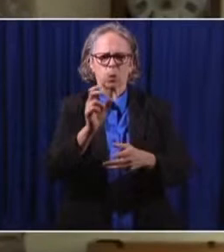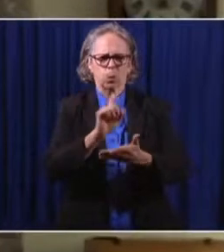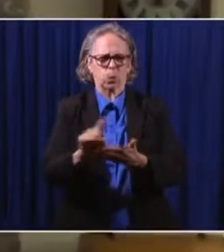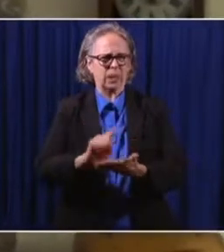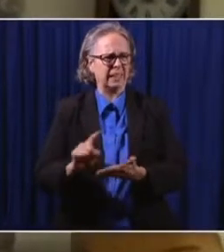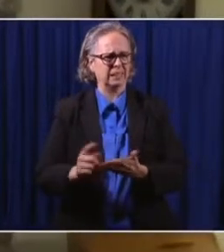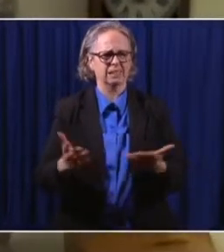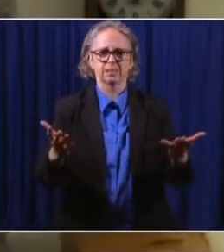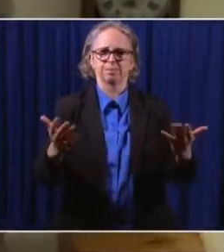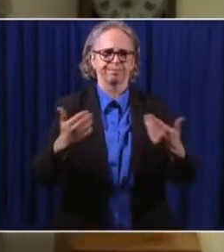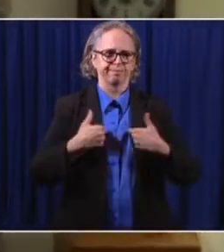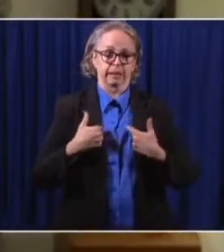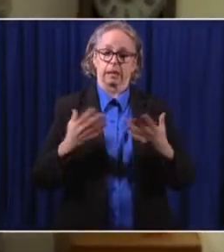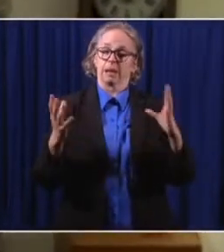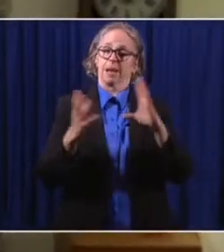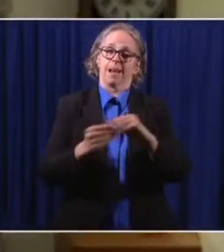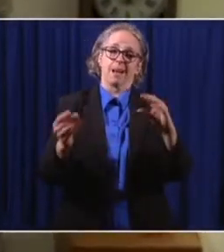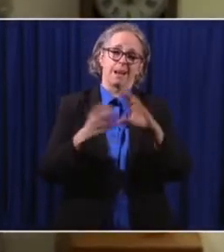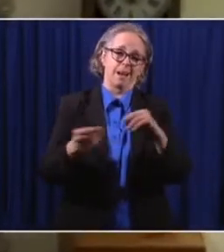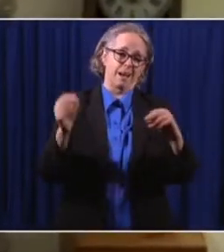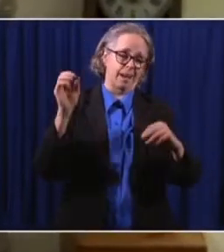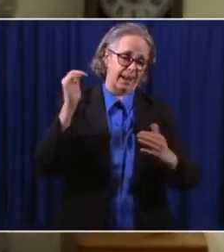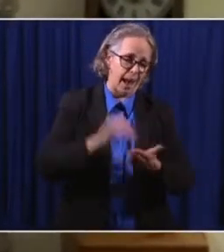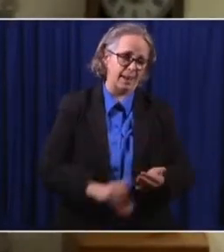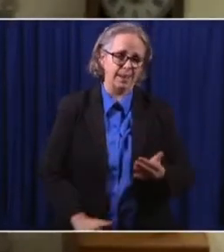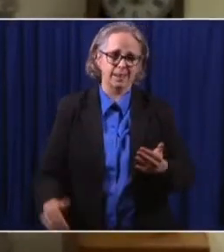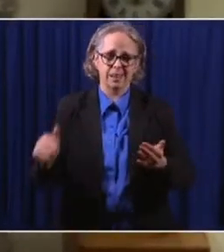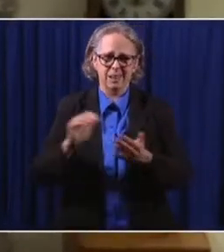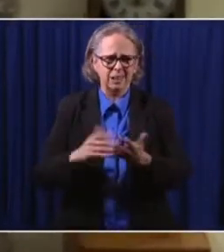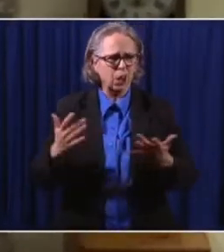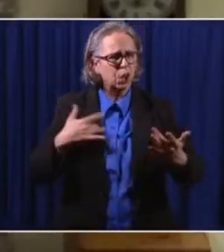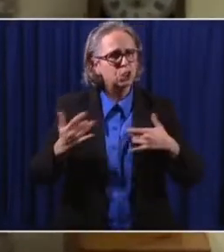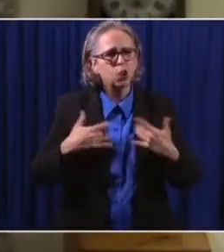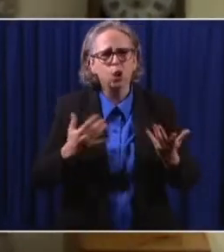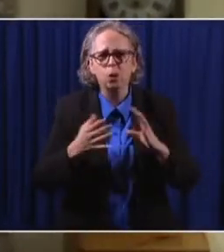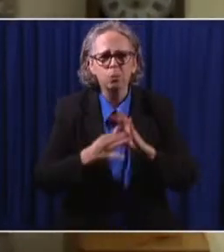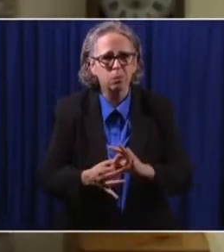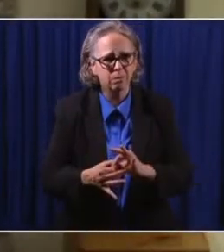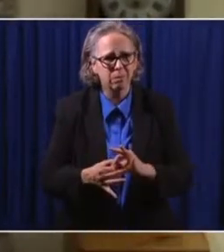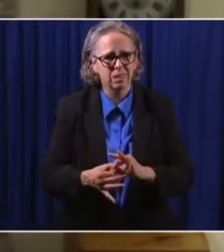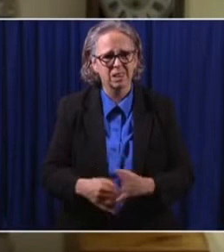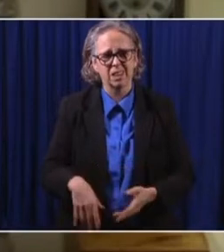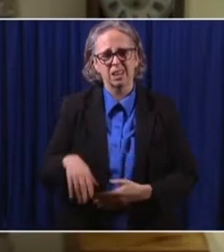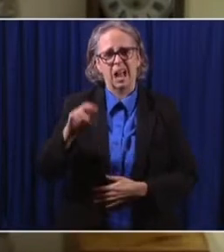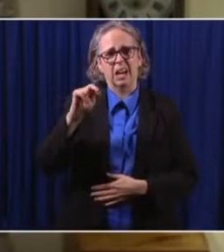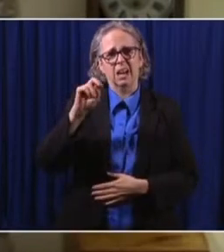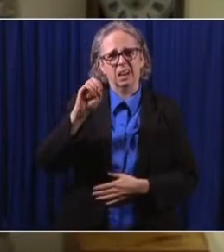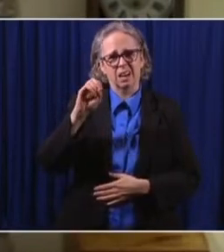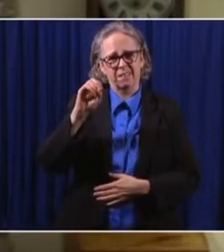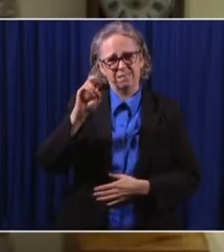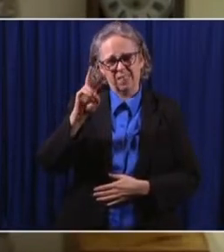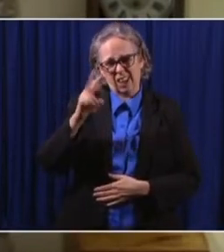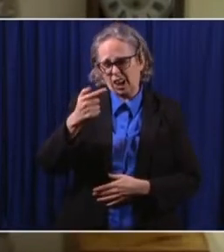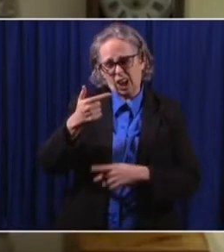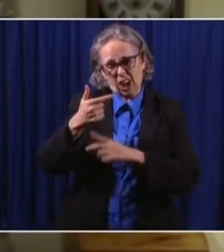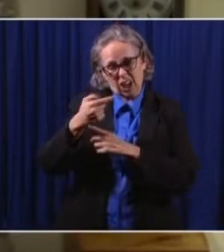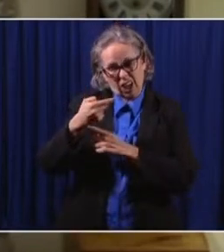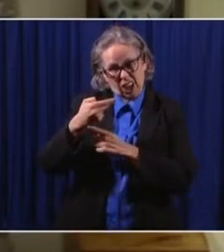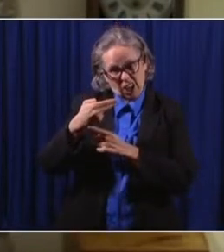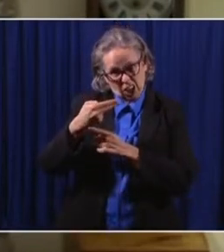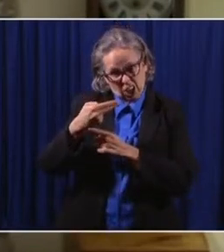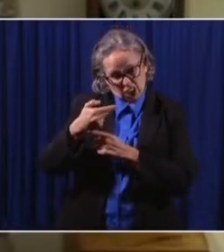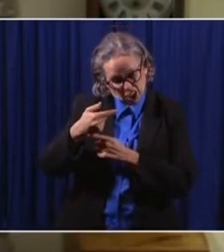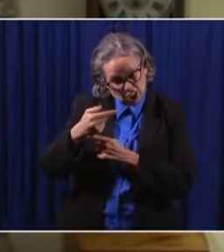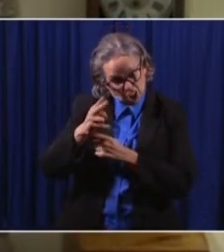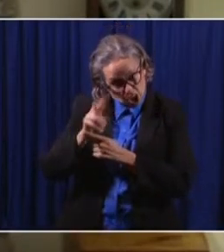about my concern about gun violence in Ohio. An absolute necessity